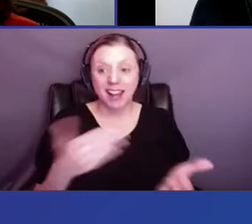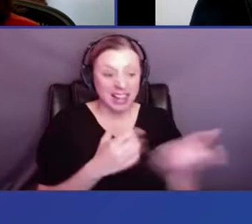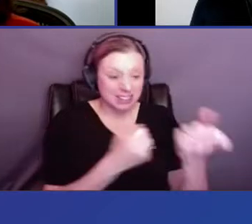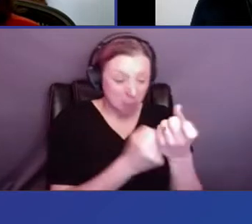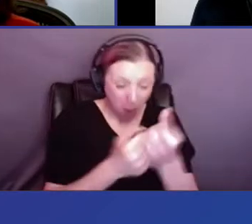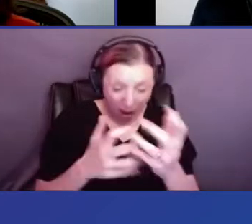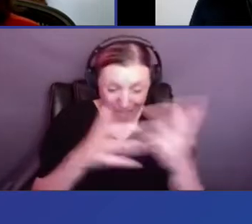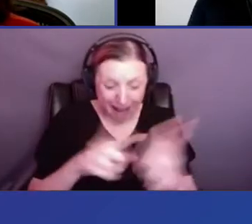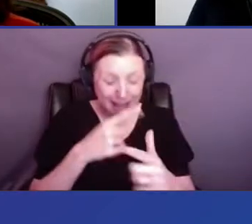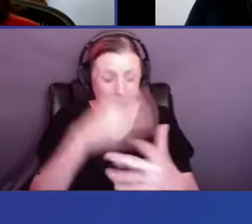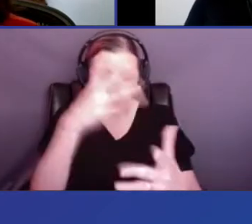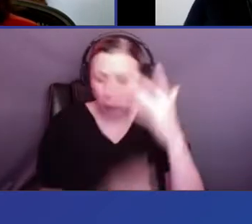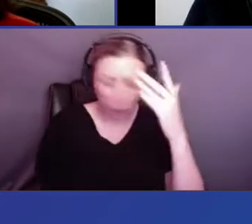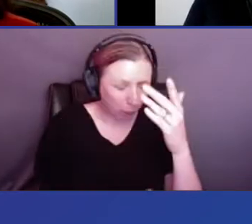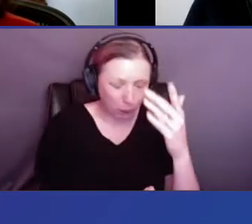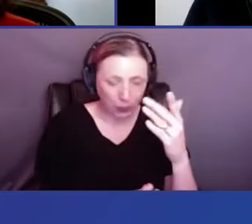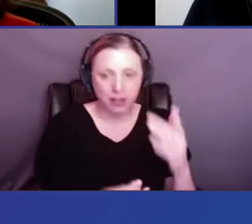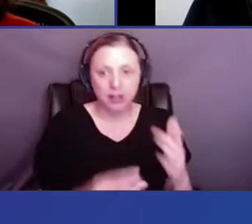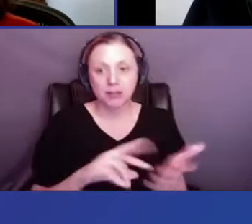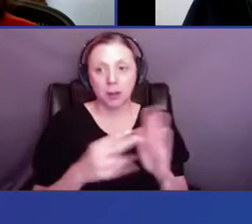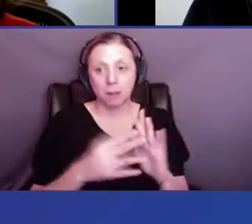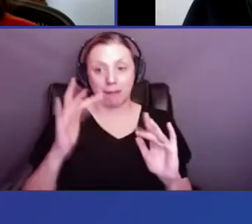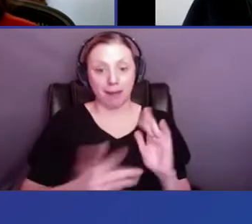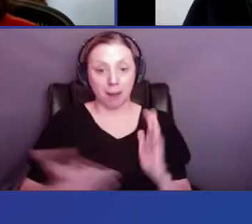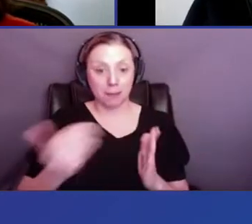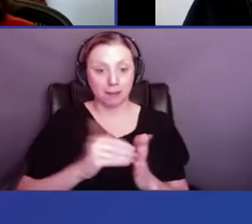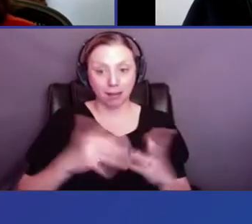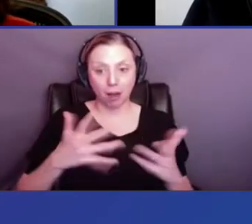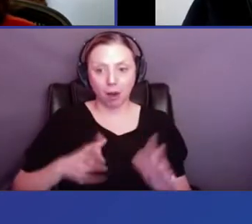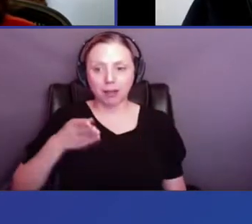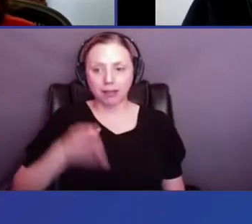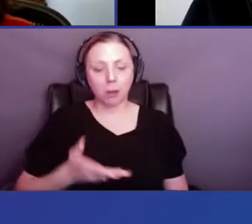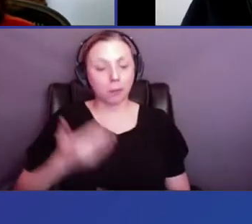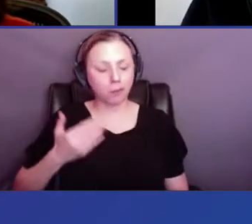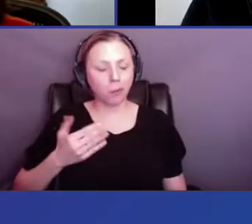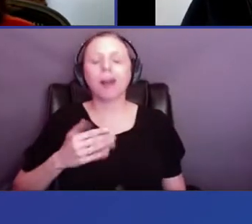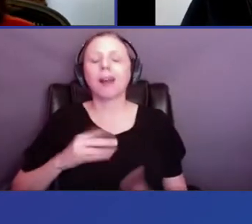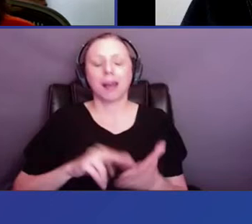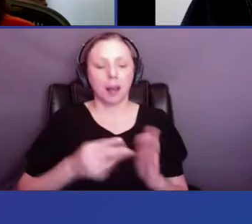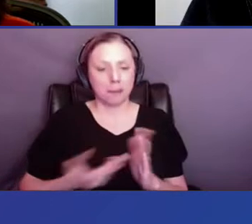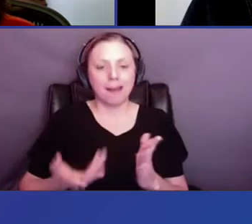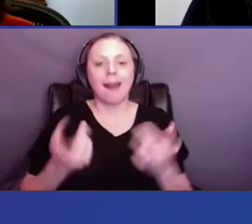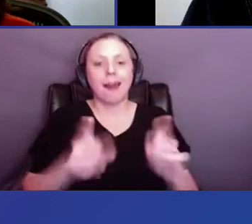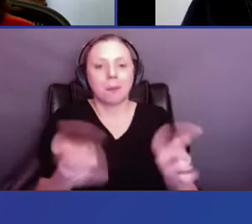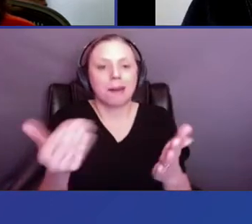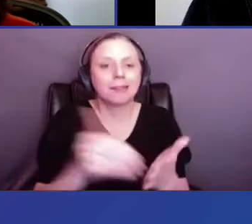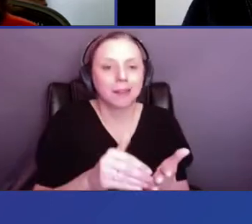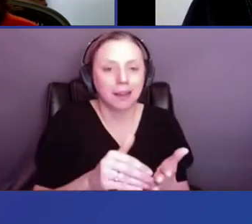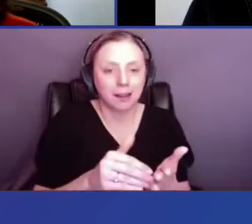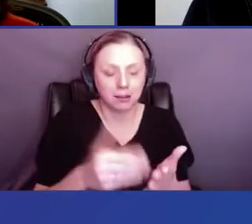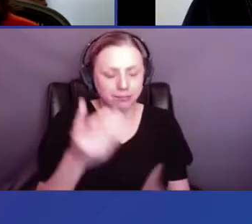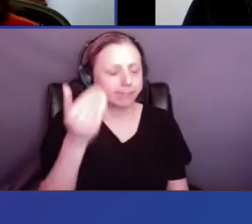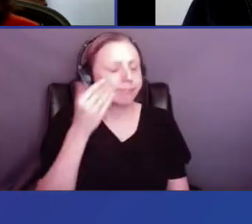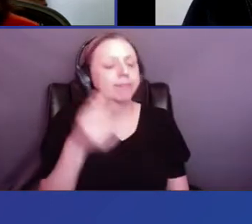before. How are the three of you, and I know for you, Anna, Gilman has a kind of